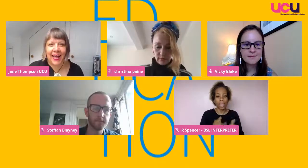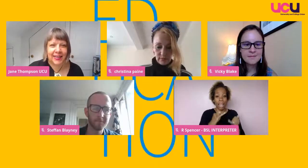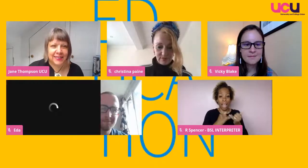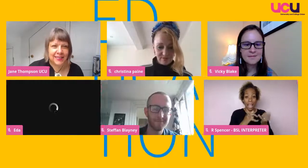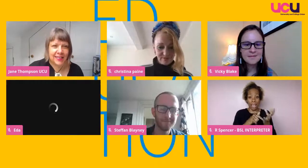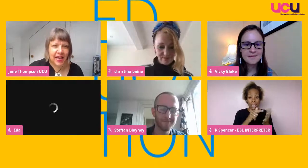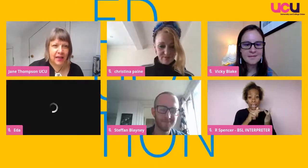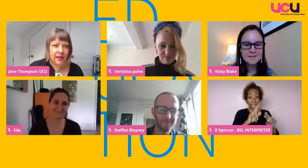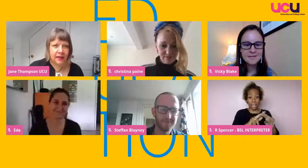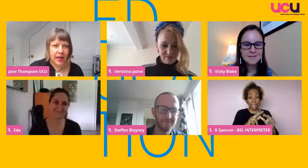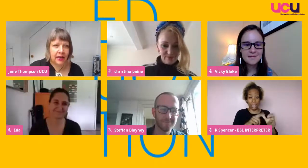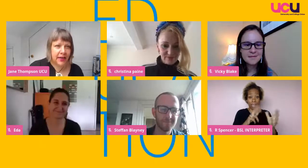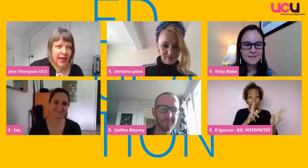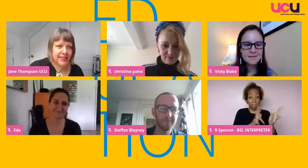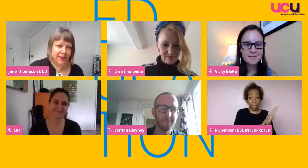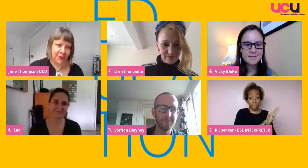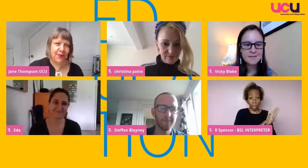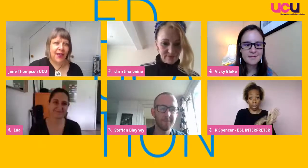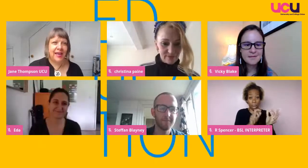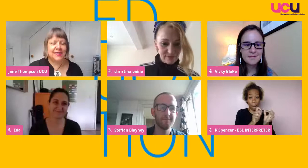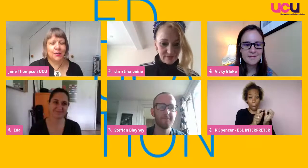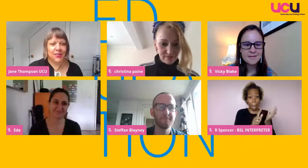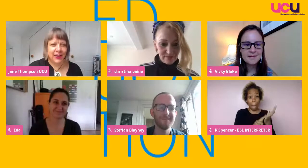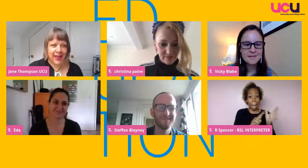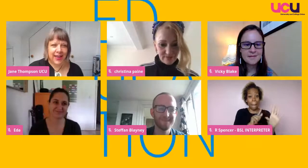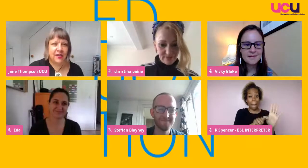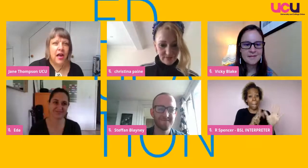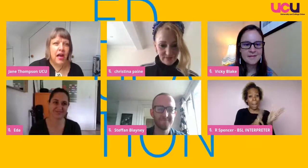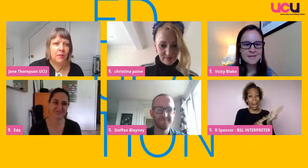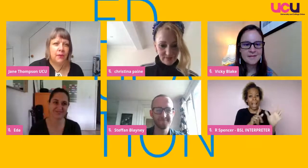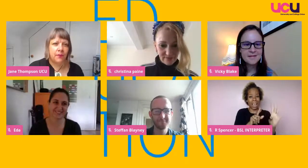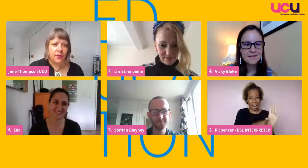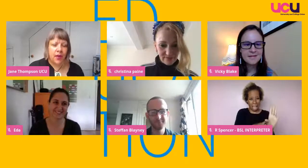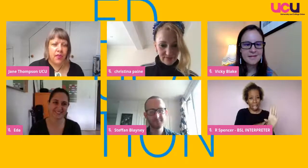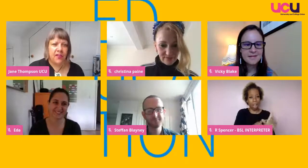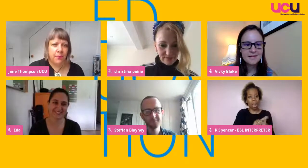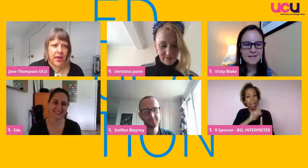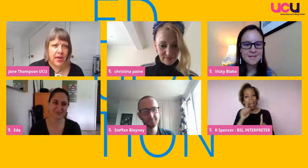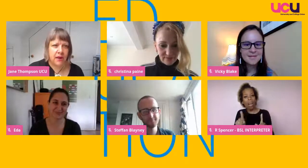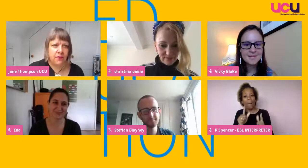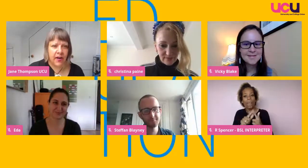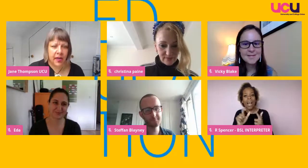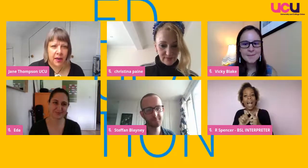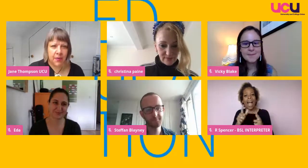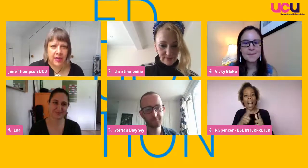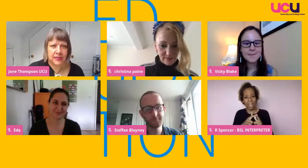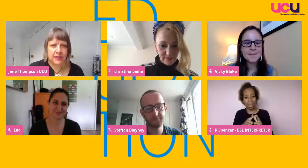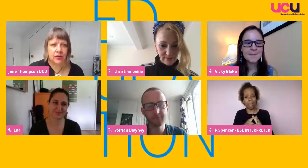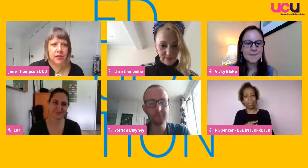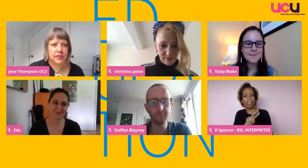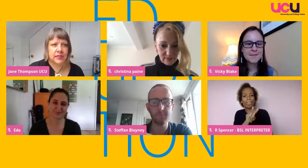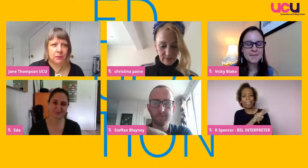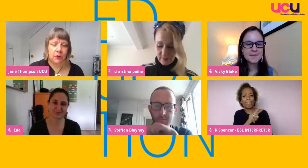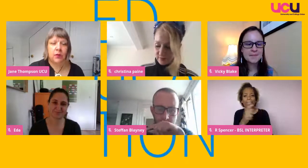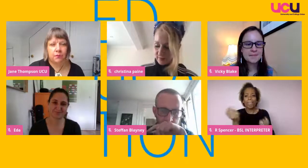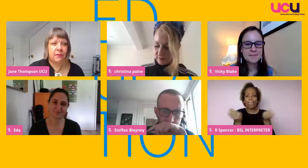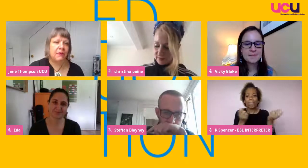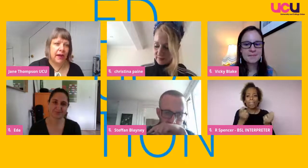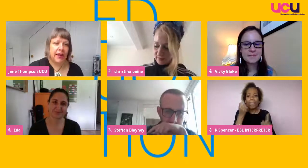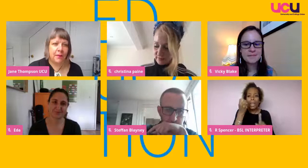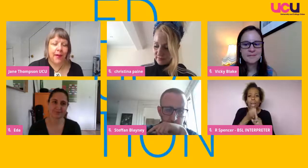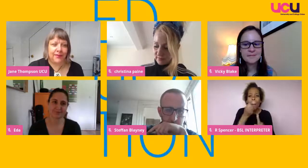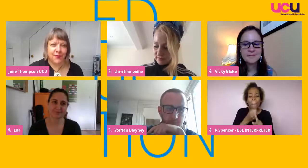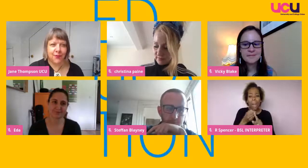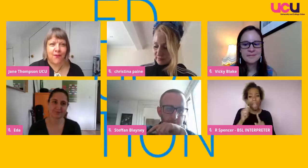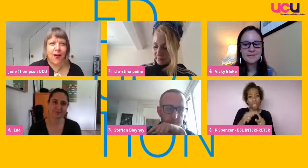Stefan Blaney and Edda is also here. So they've been running a campaign since the crisis. Well,